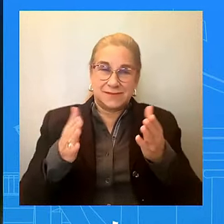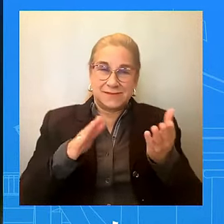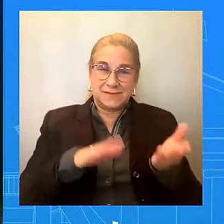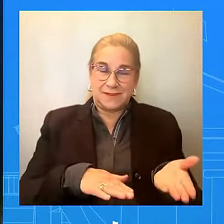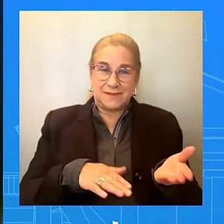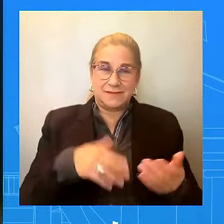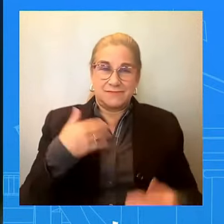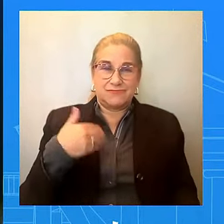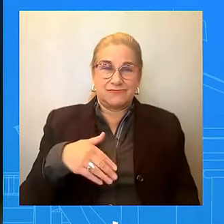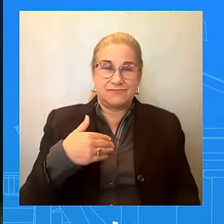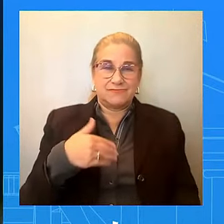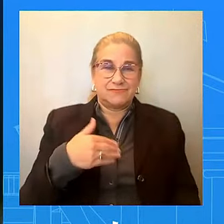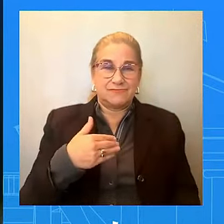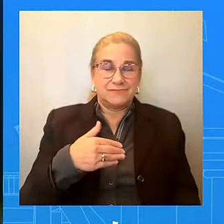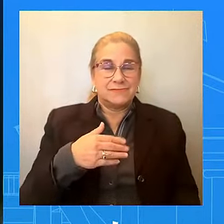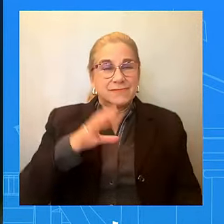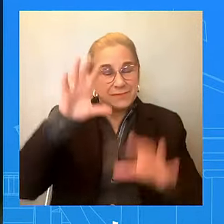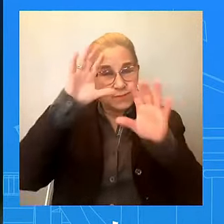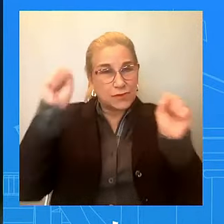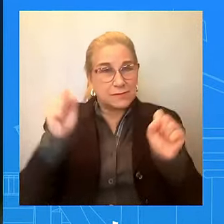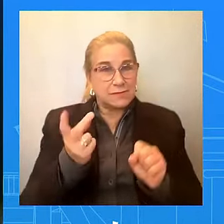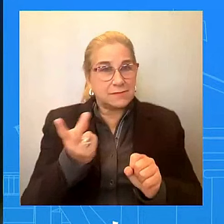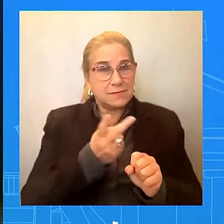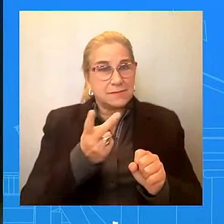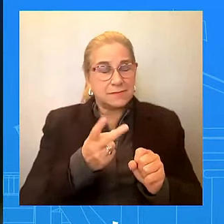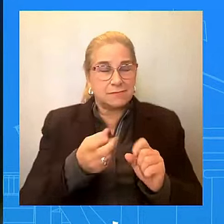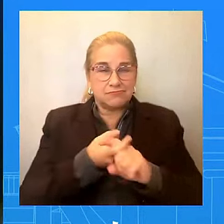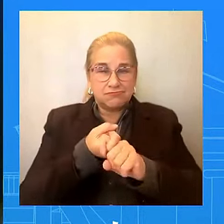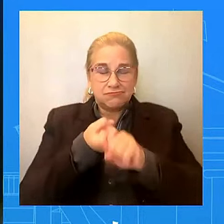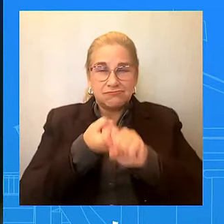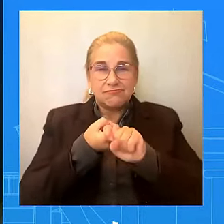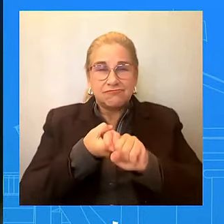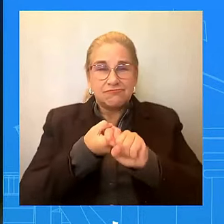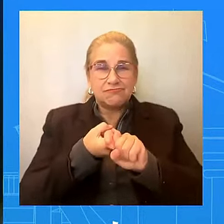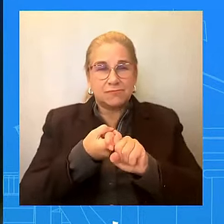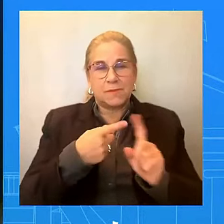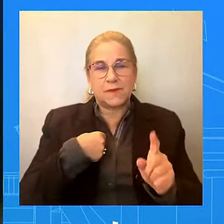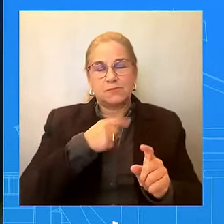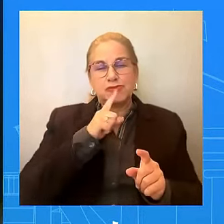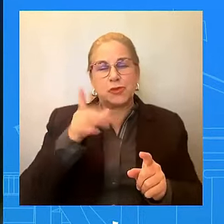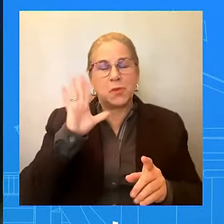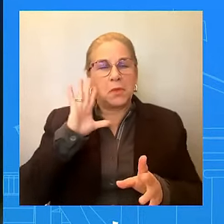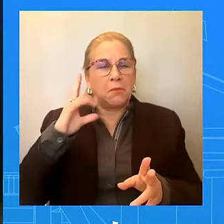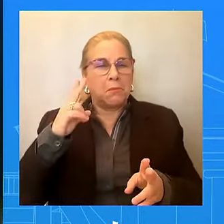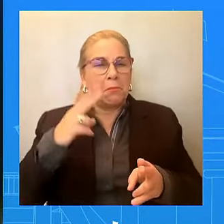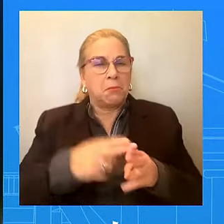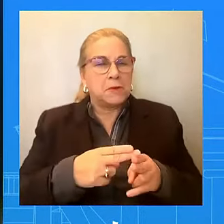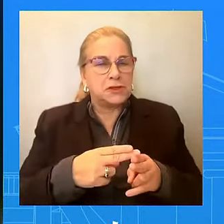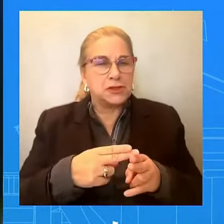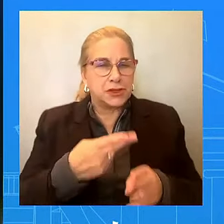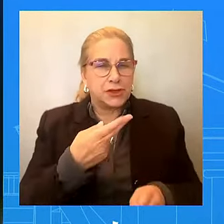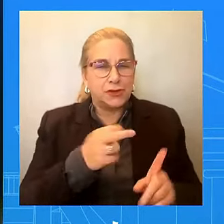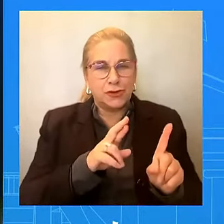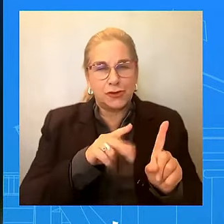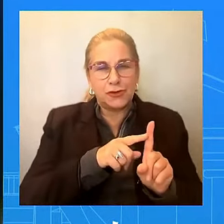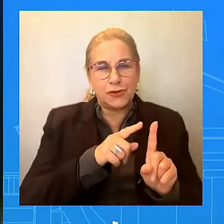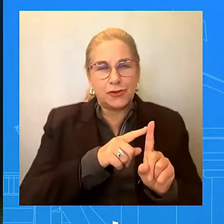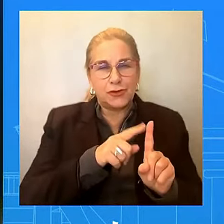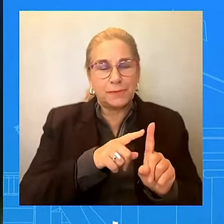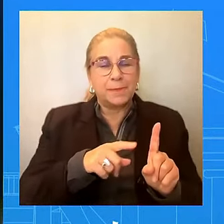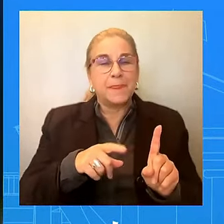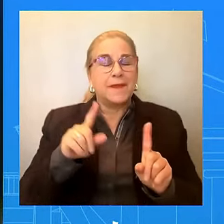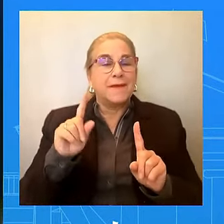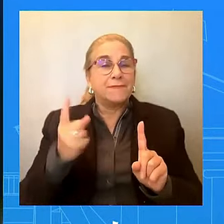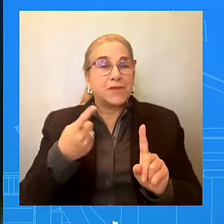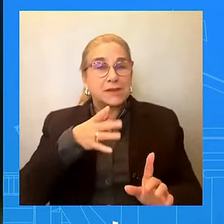get too far ahead of him in his statement, but the president and the first lady are sending their love to her entire family